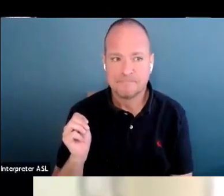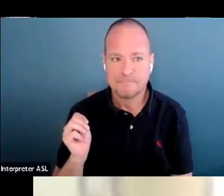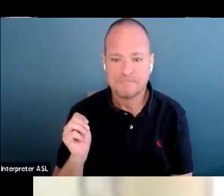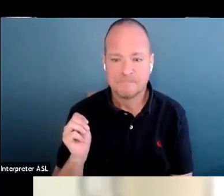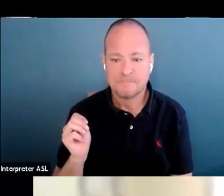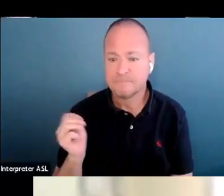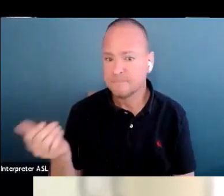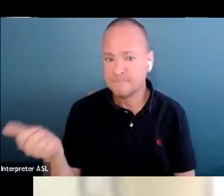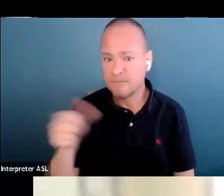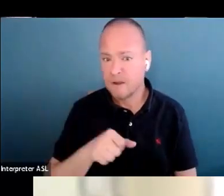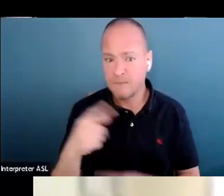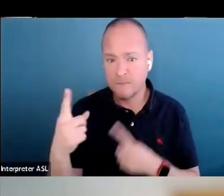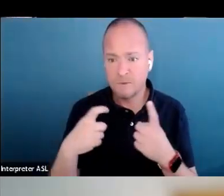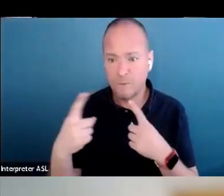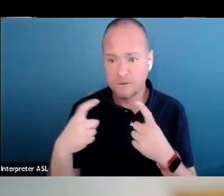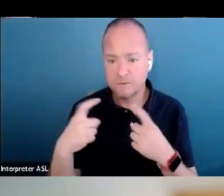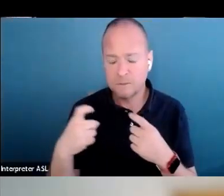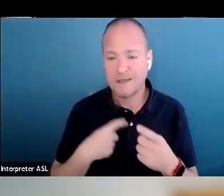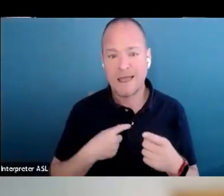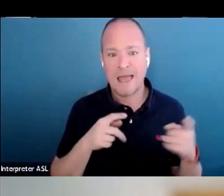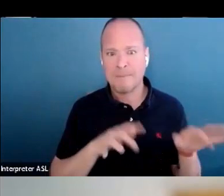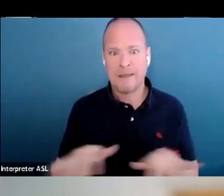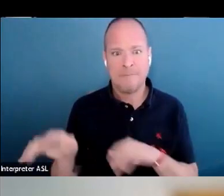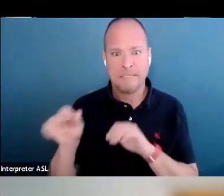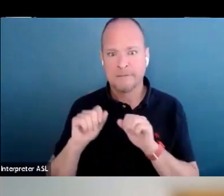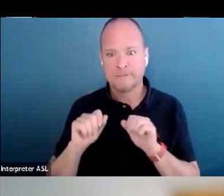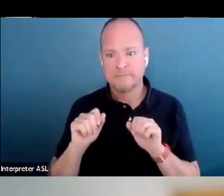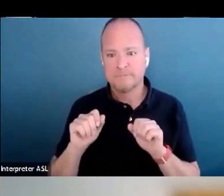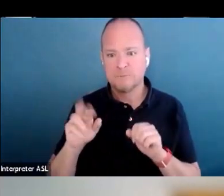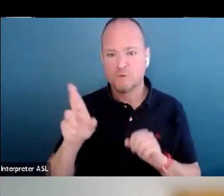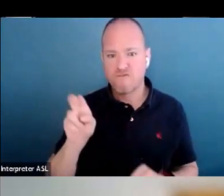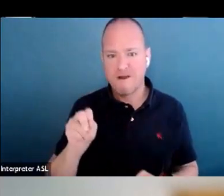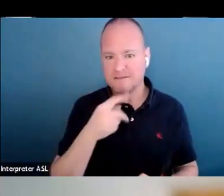there any other questions or I'm comments? typing. Go ahead.